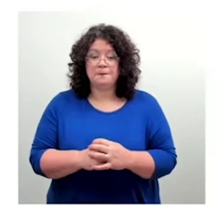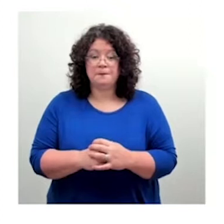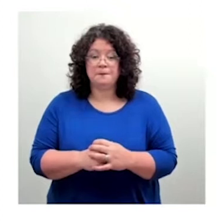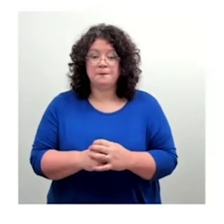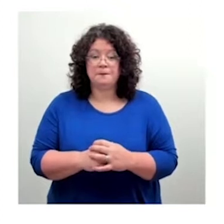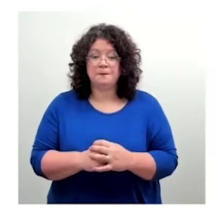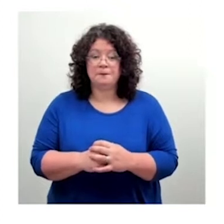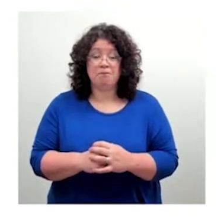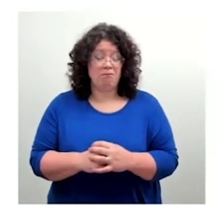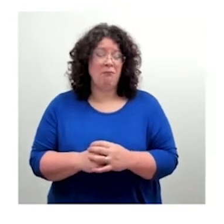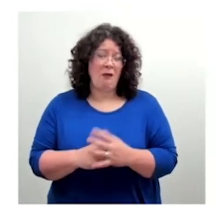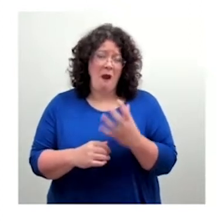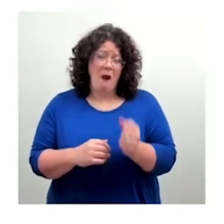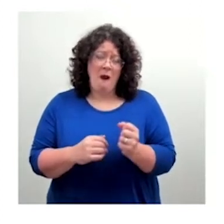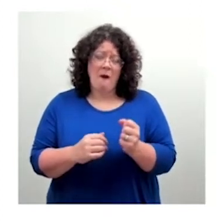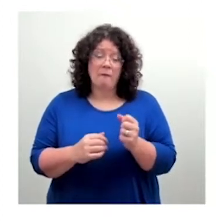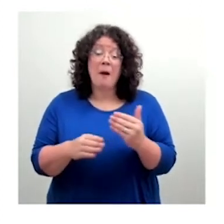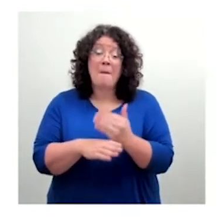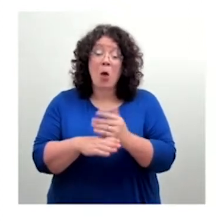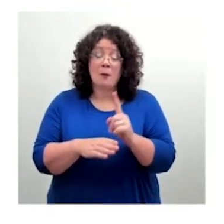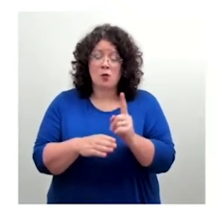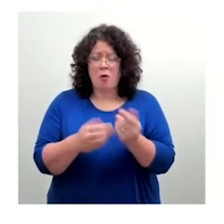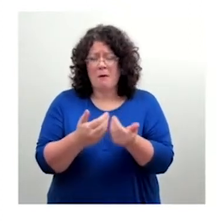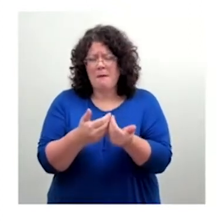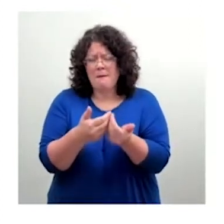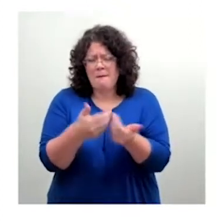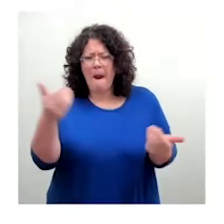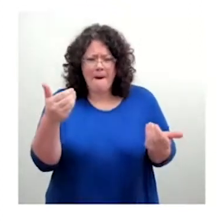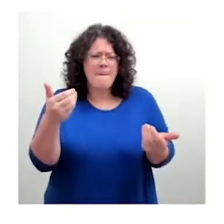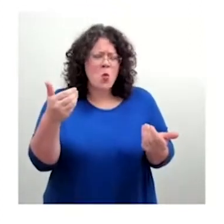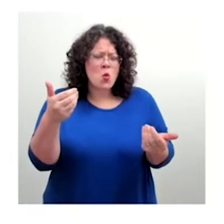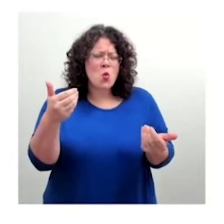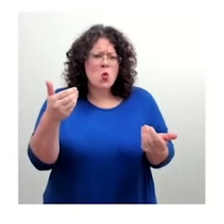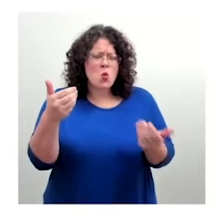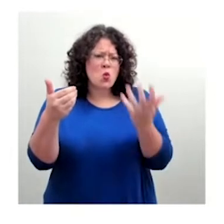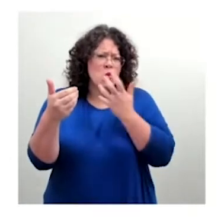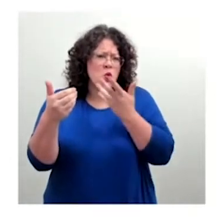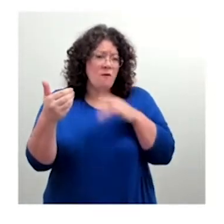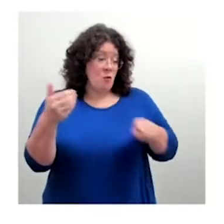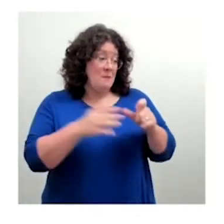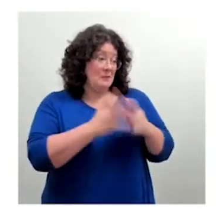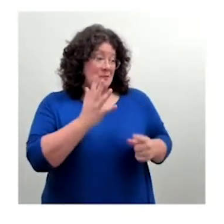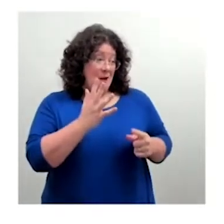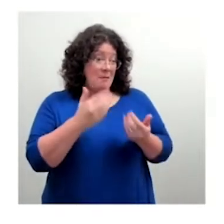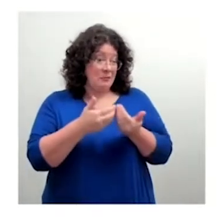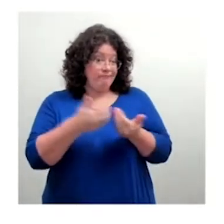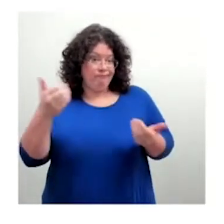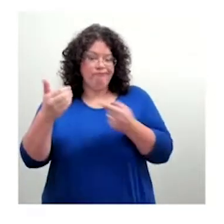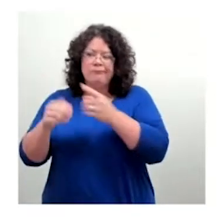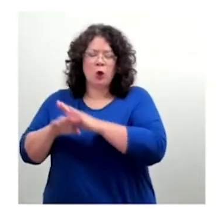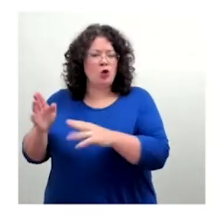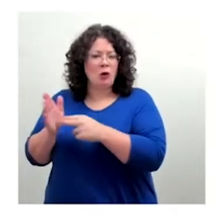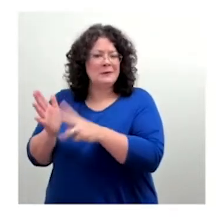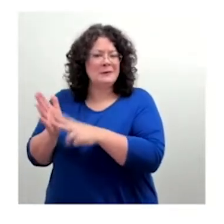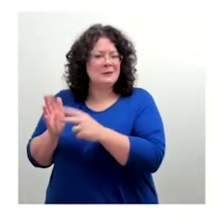people. And there's a large cohort of disabled consumers who Purple